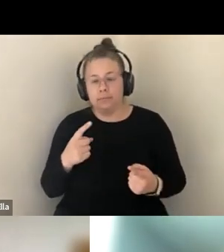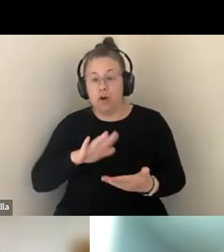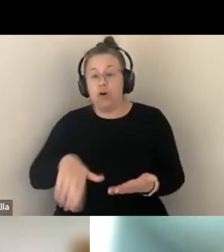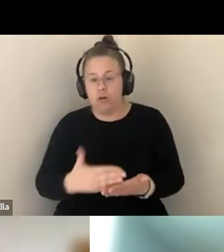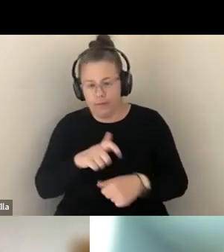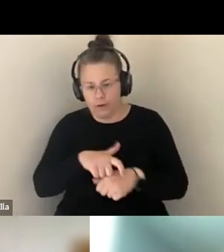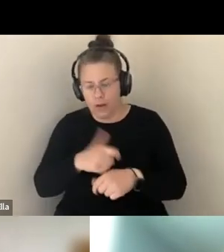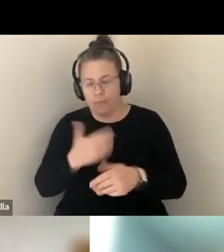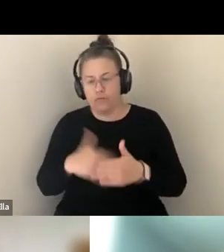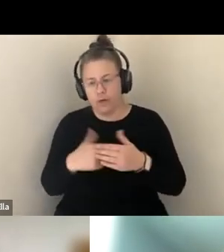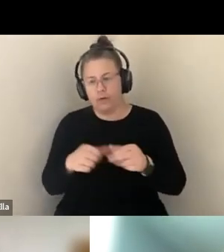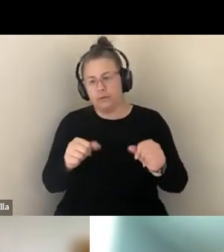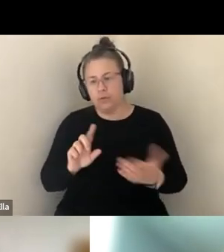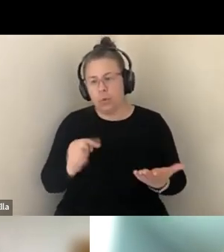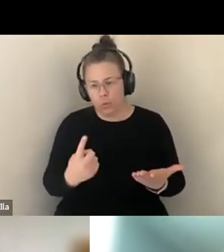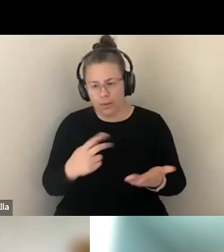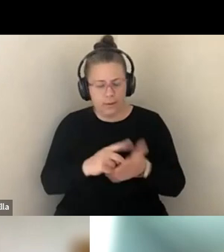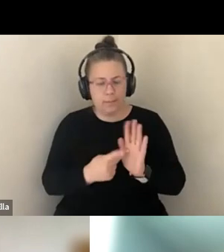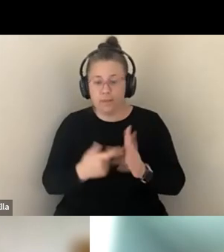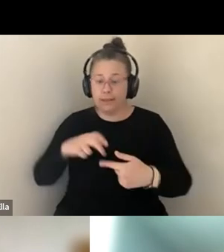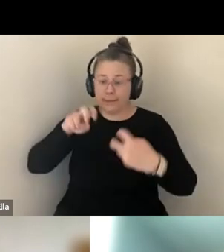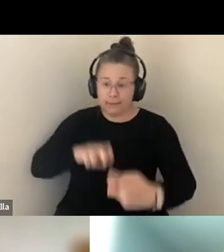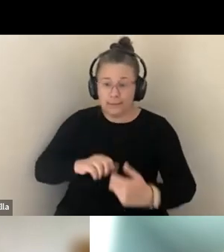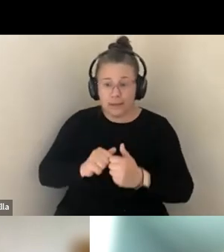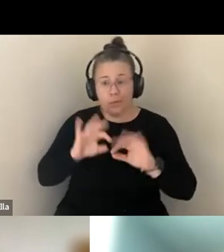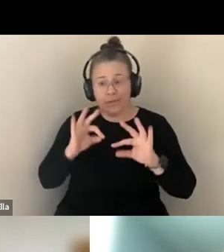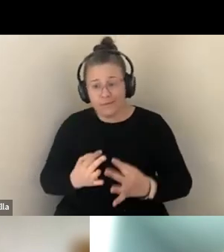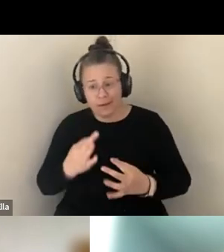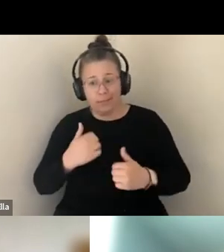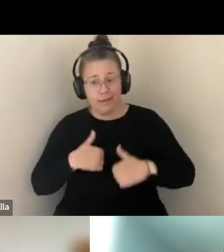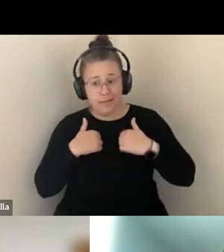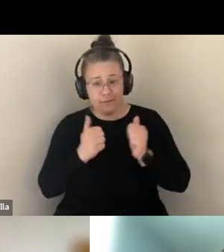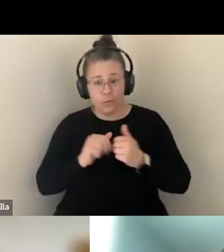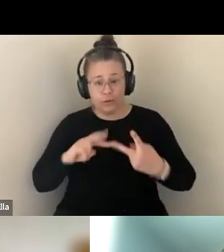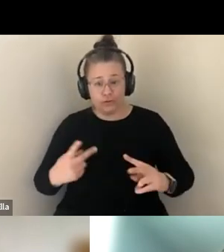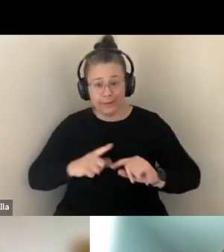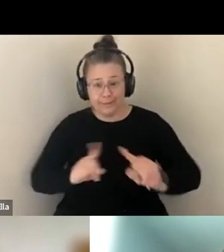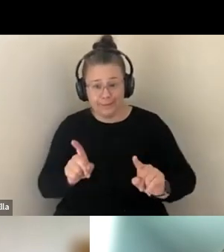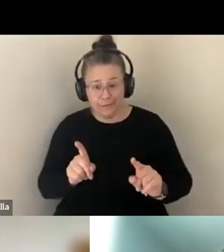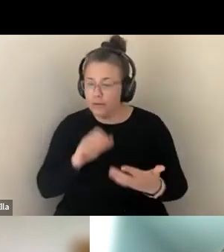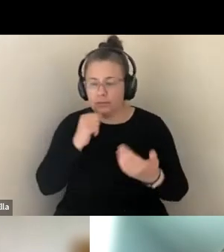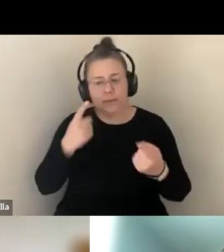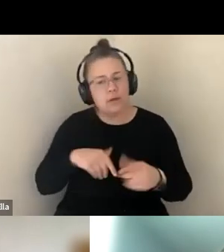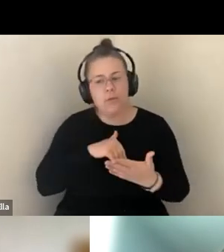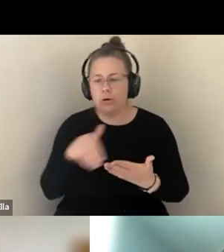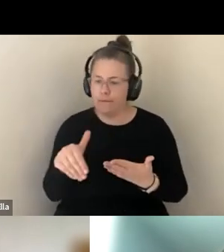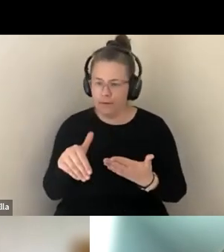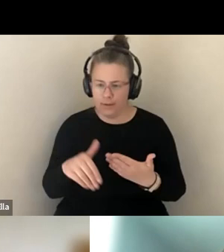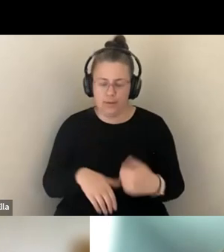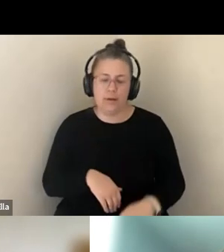are living with genetic difference. And so I think there's room for us, and it's imperative that we think about how do we continue